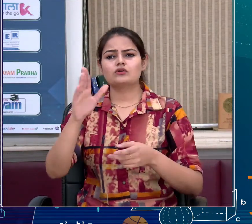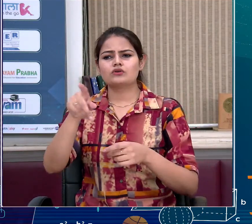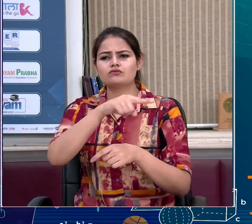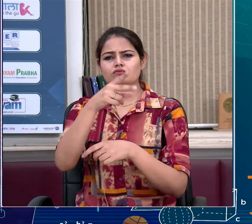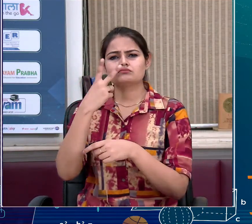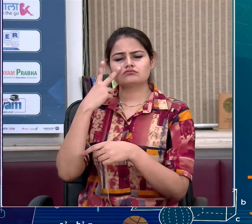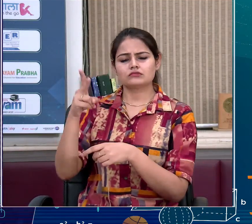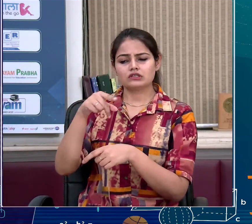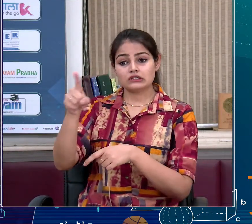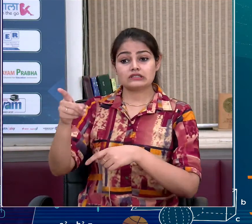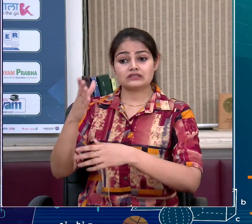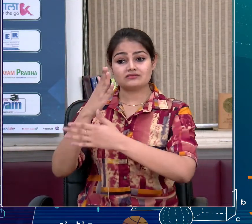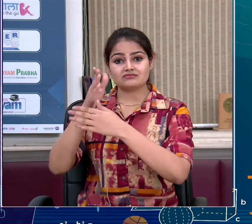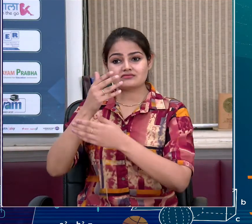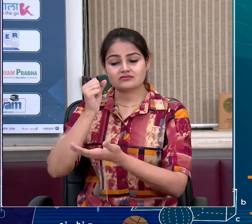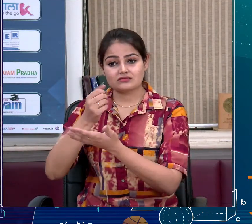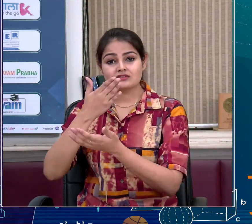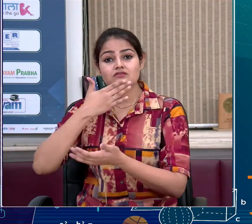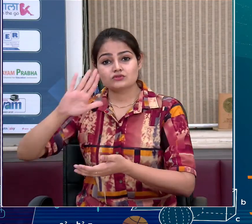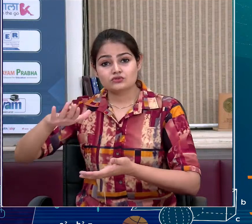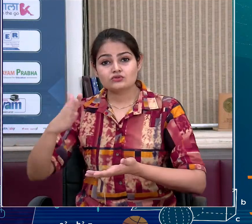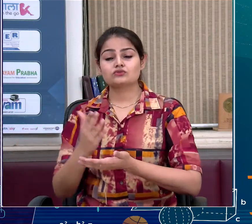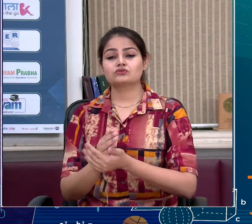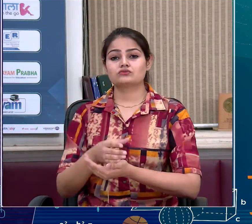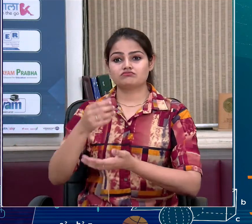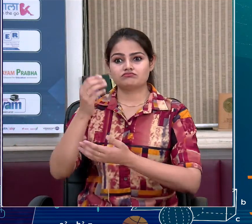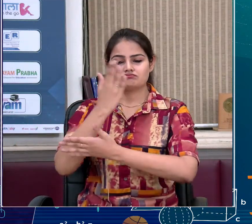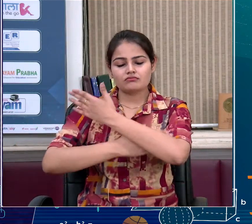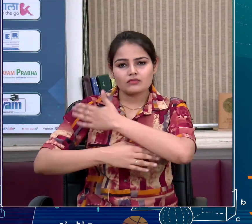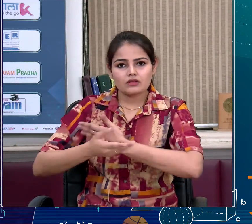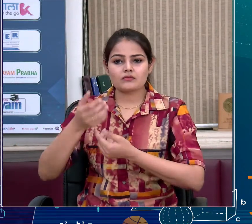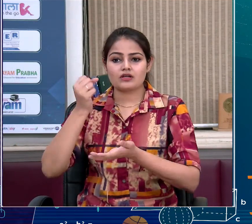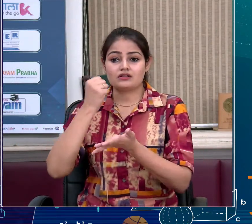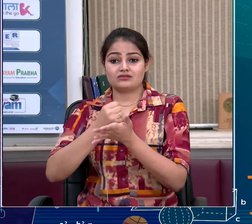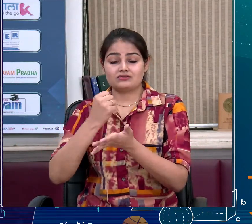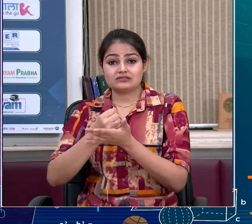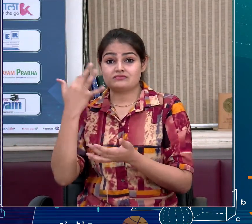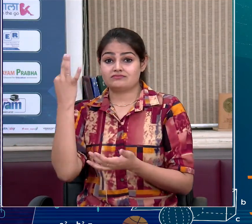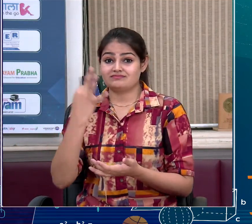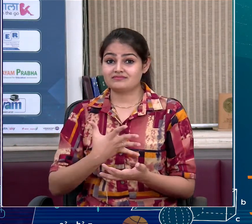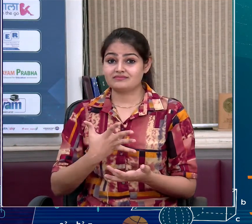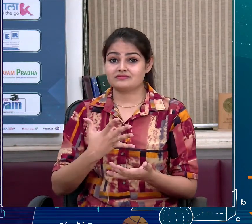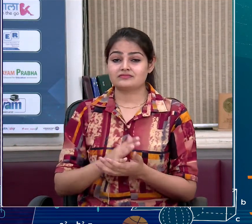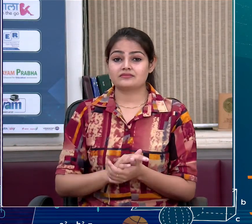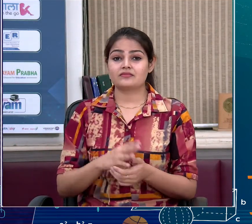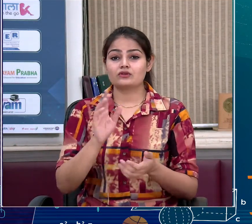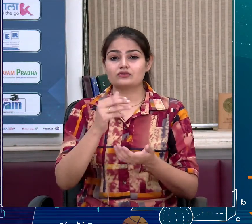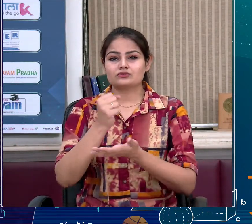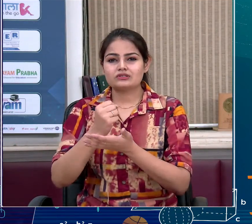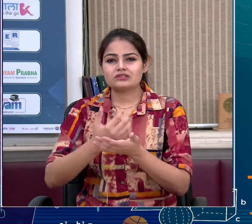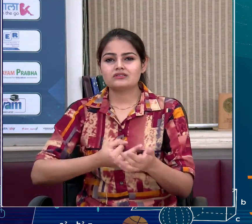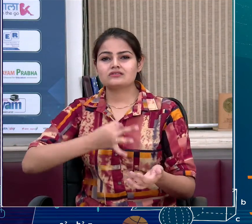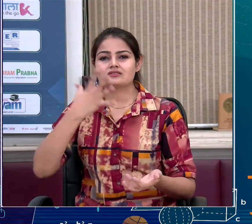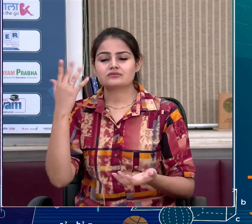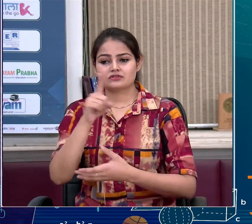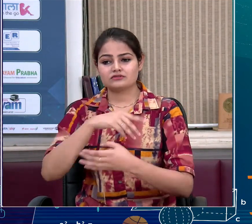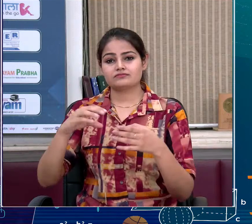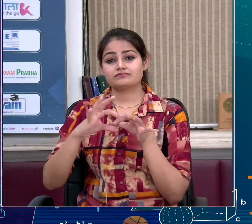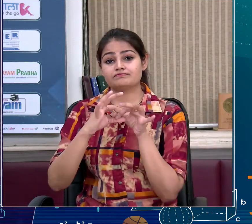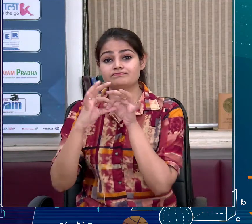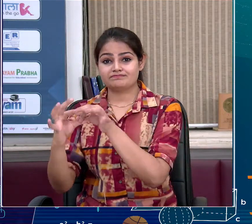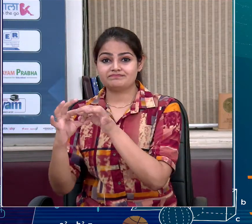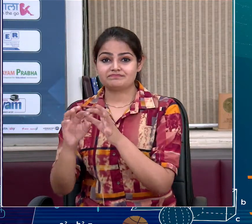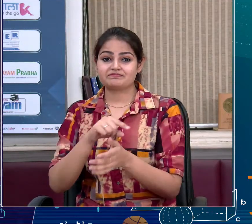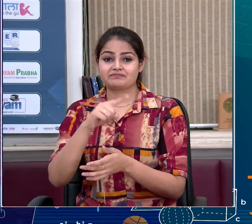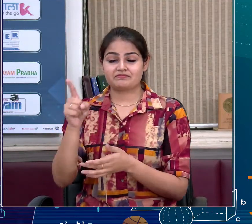and do not compare. I keep telling all my students, all my parents, your child is special, your child is different.